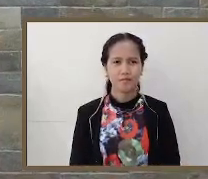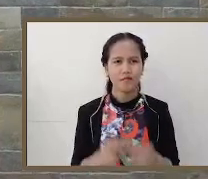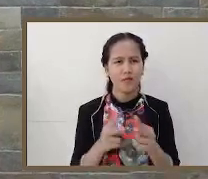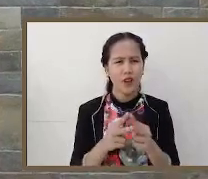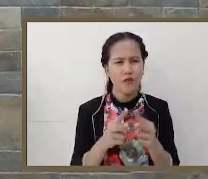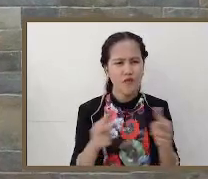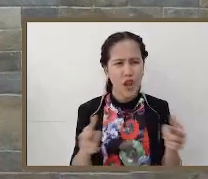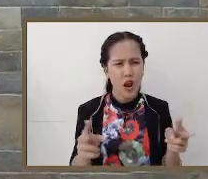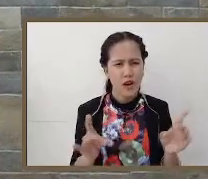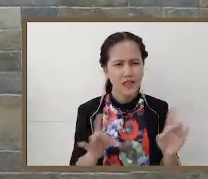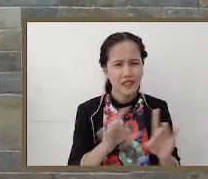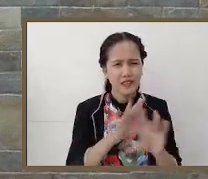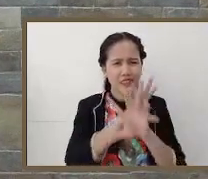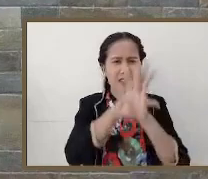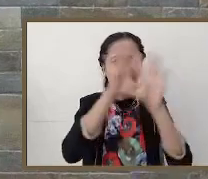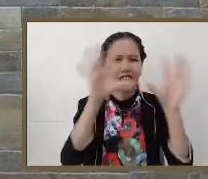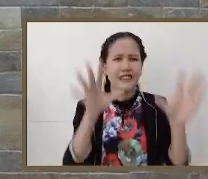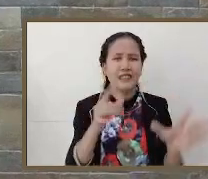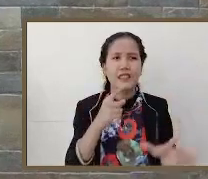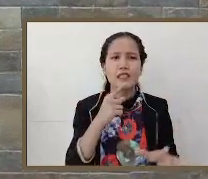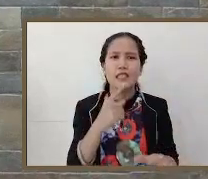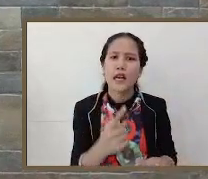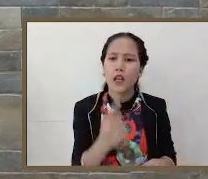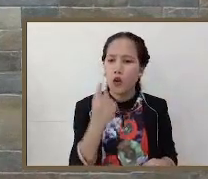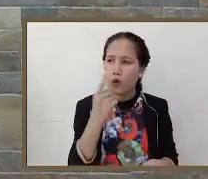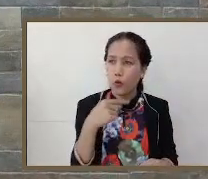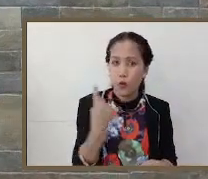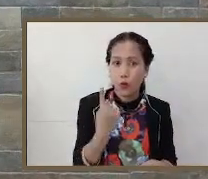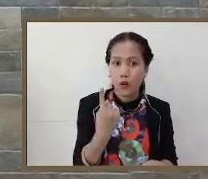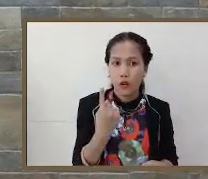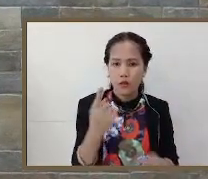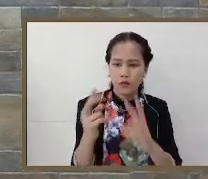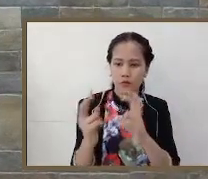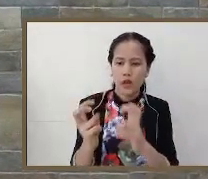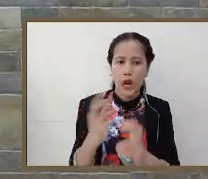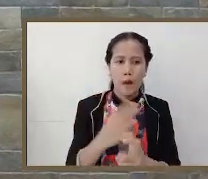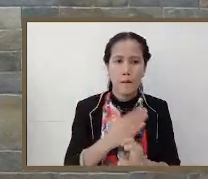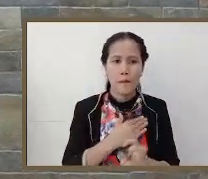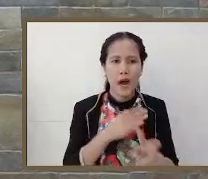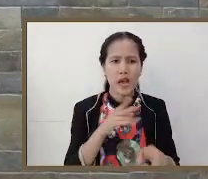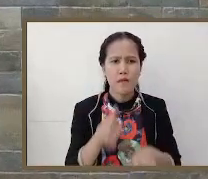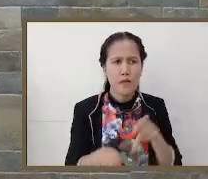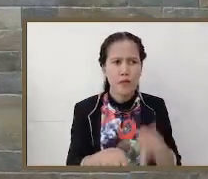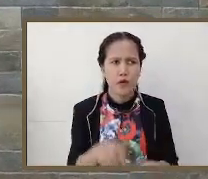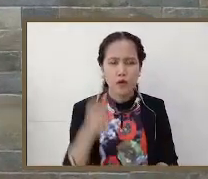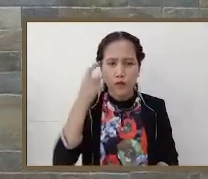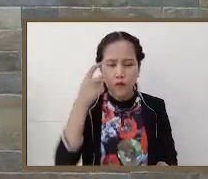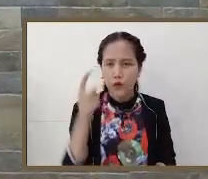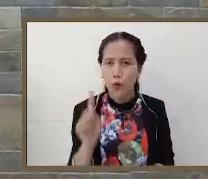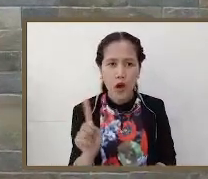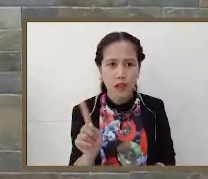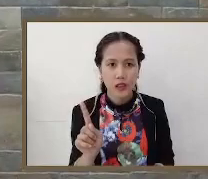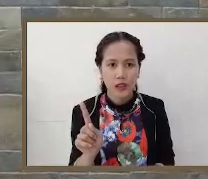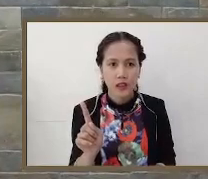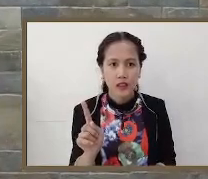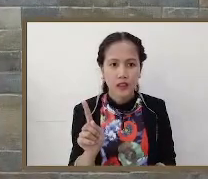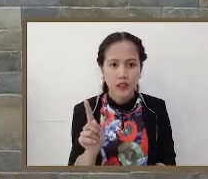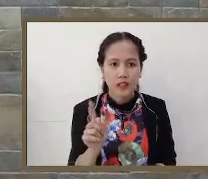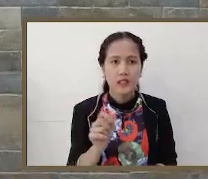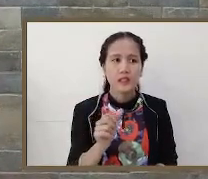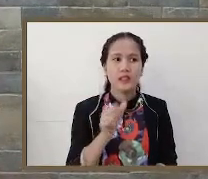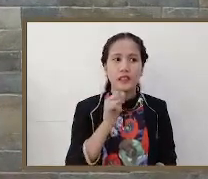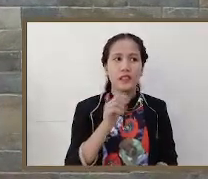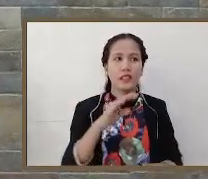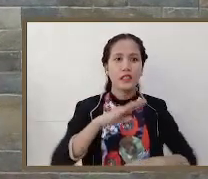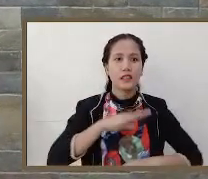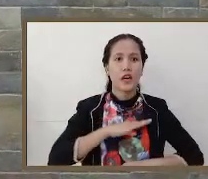My people are destroyed for what? Lack of knowledge. Kailangan po natin ilagay sa